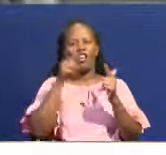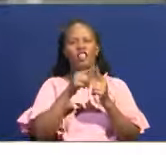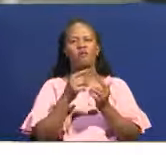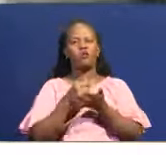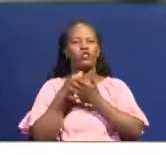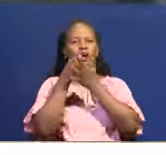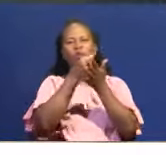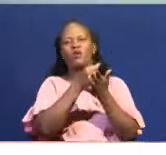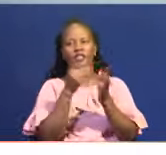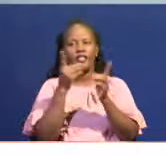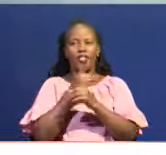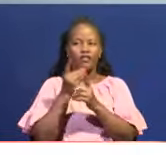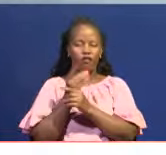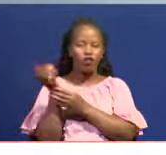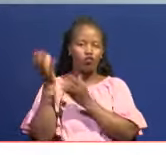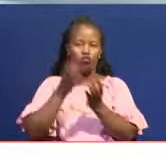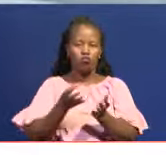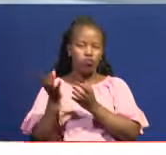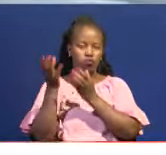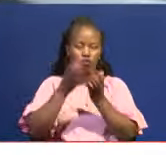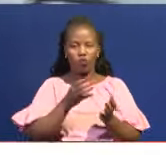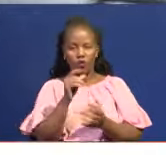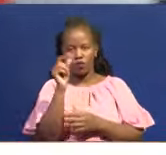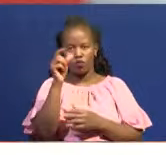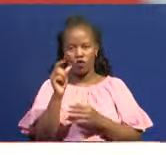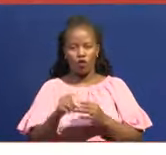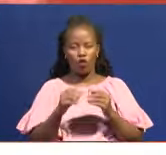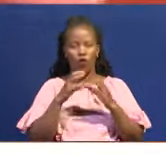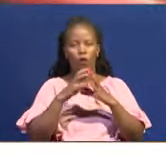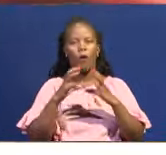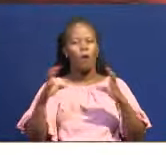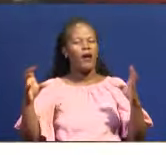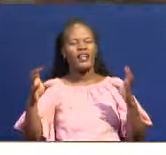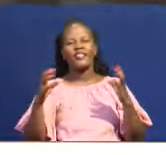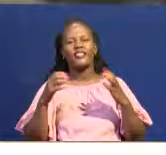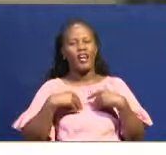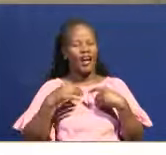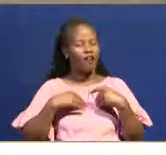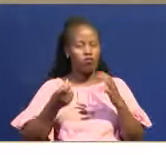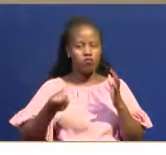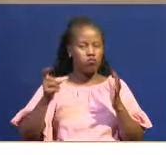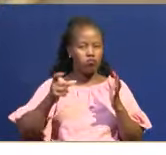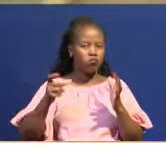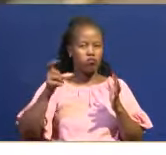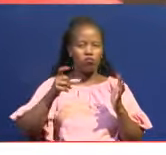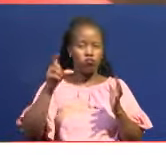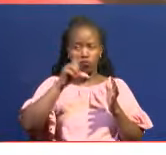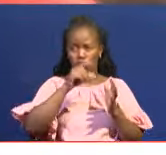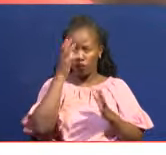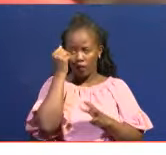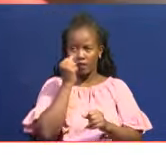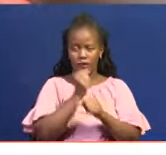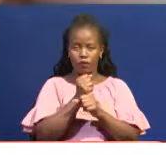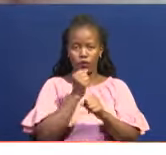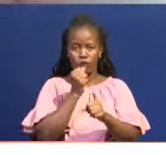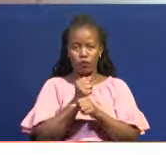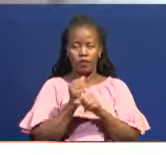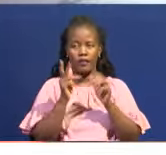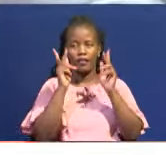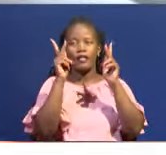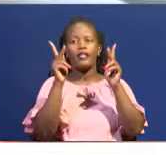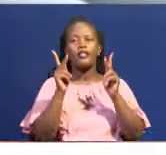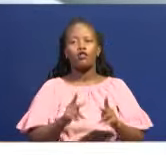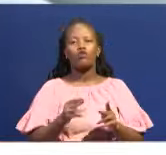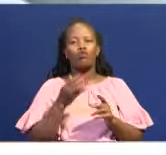oil products for the local market, has seen increased activities due to the operationalization of the Kisumu